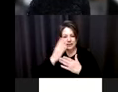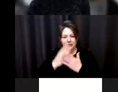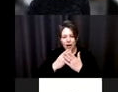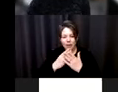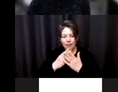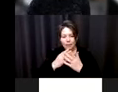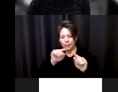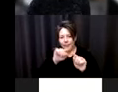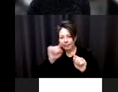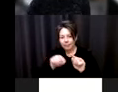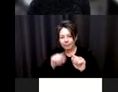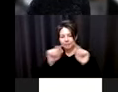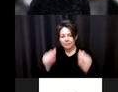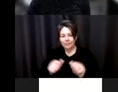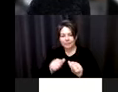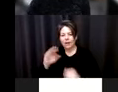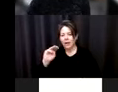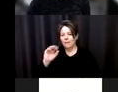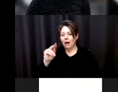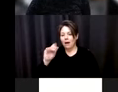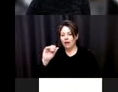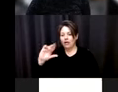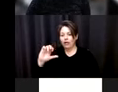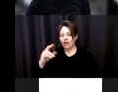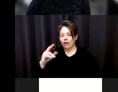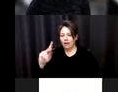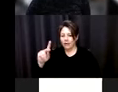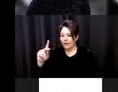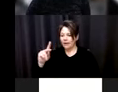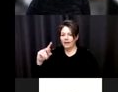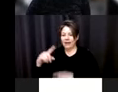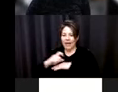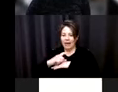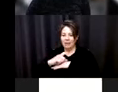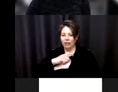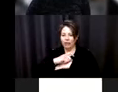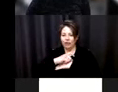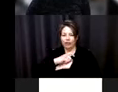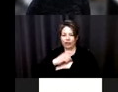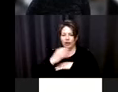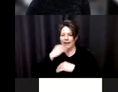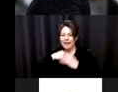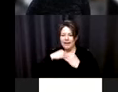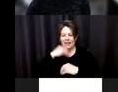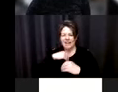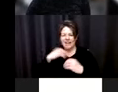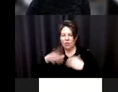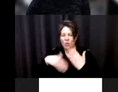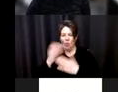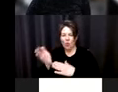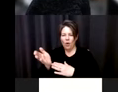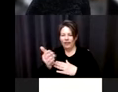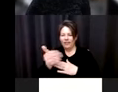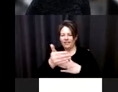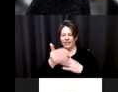insets, the monarch caterpillars found it and basically ate every possible leaf on it.